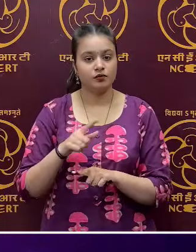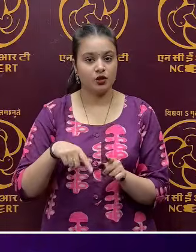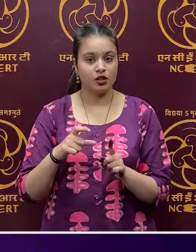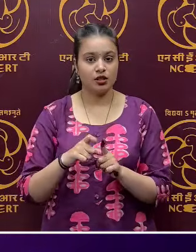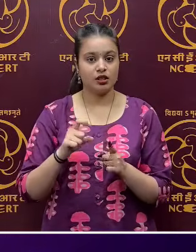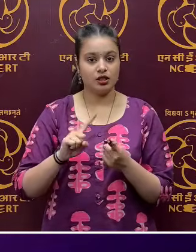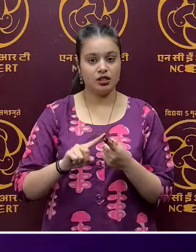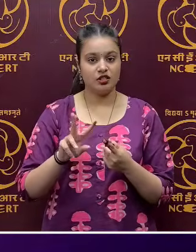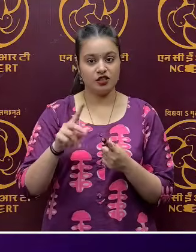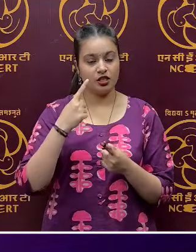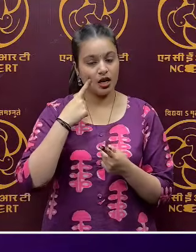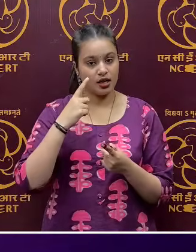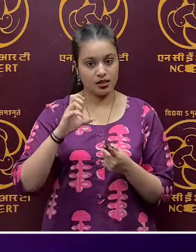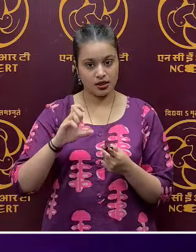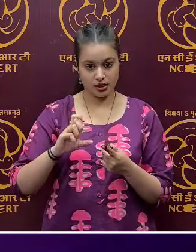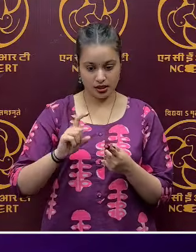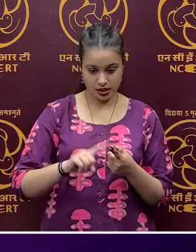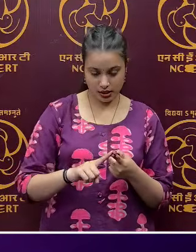device and device,